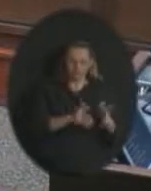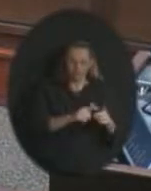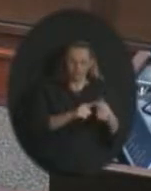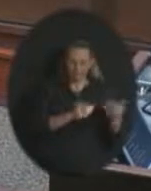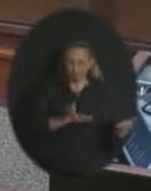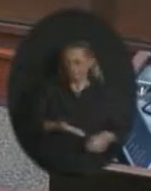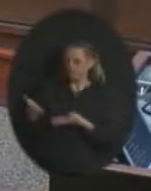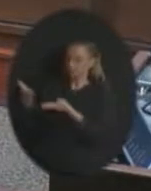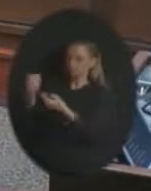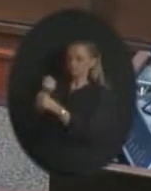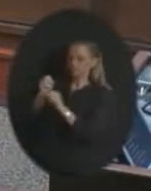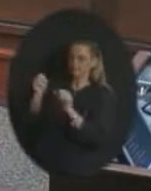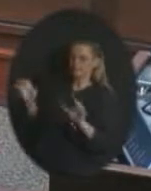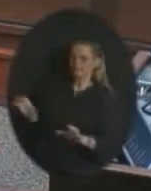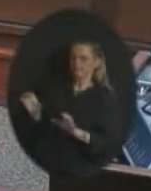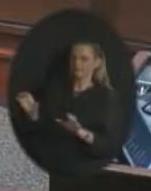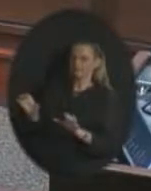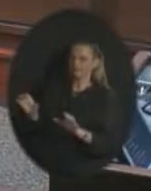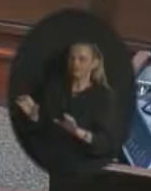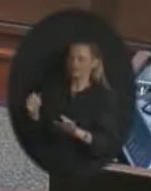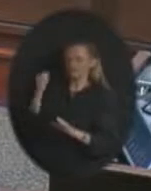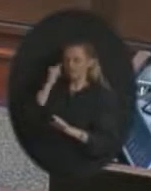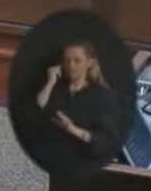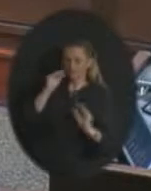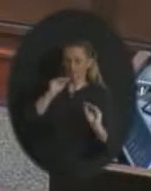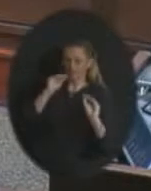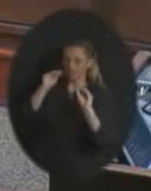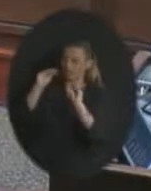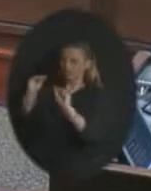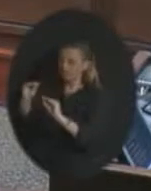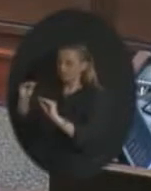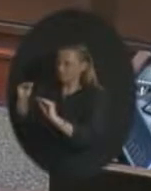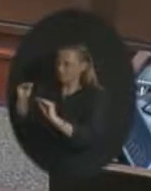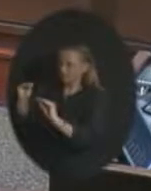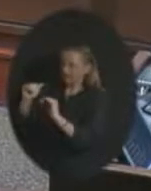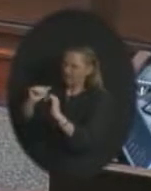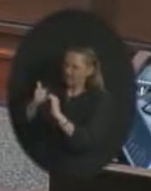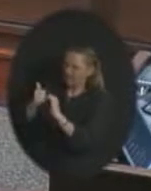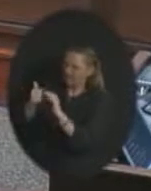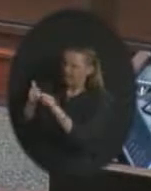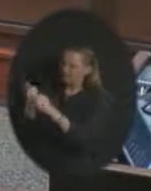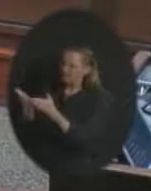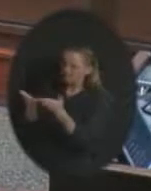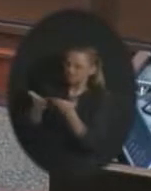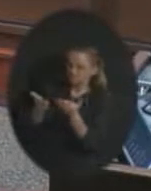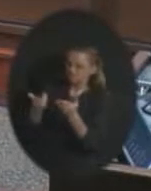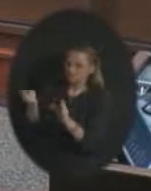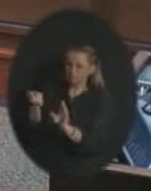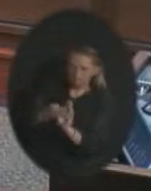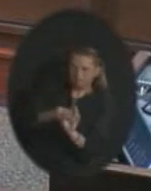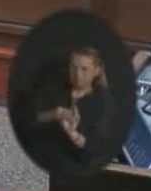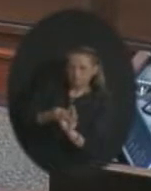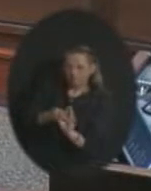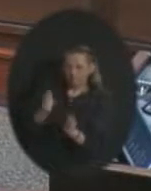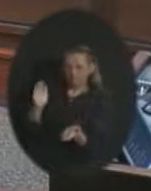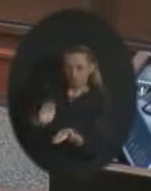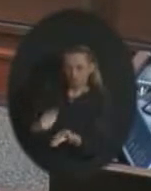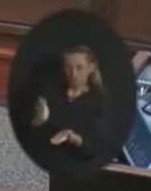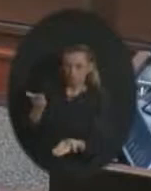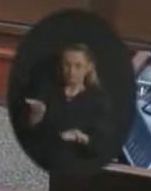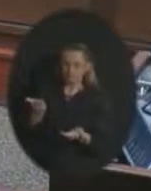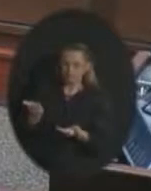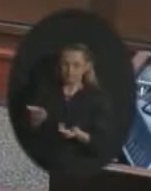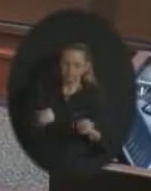activity, and it might be more of a challenge to get kids to participate in that. It could be. If there's a... Like if their one